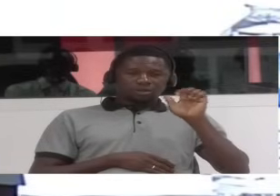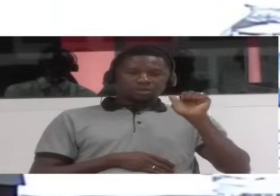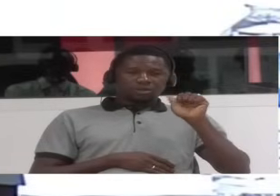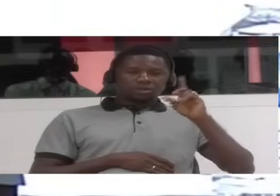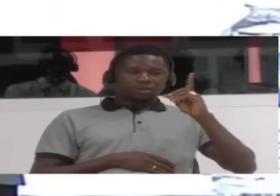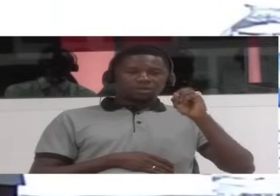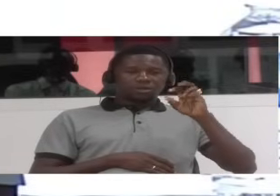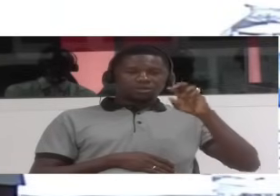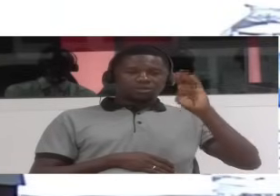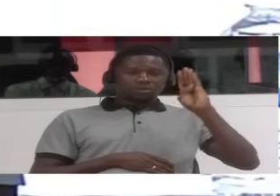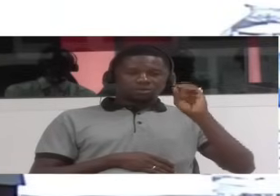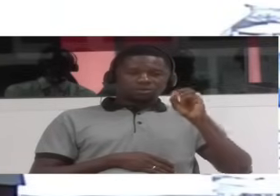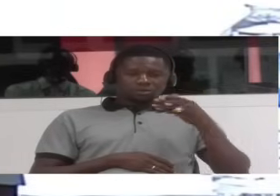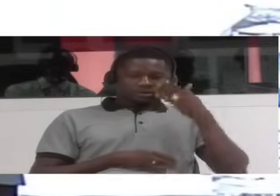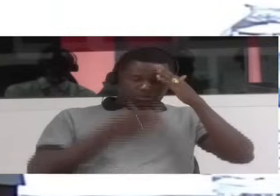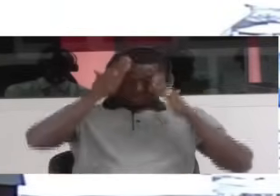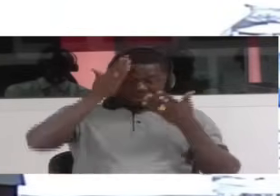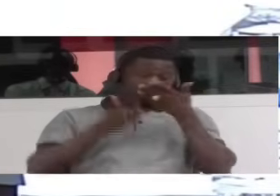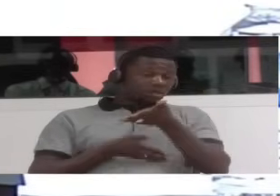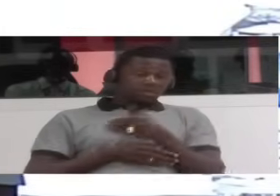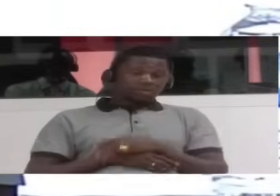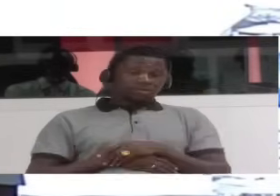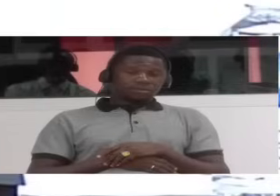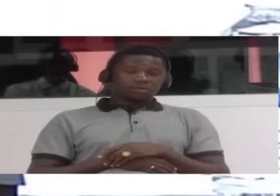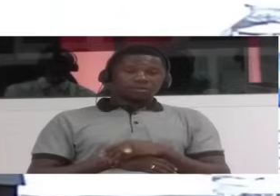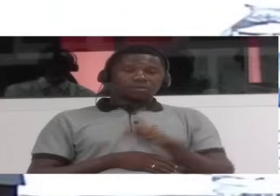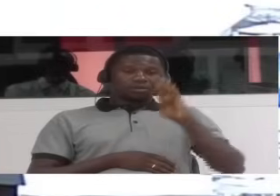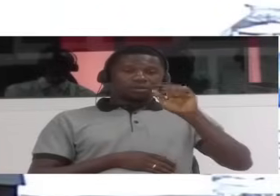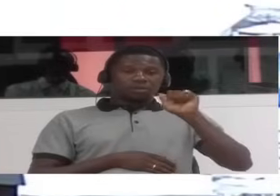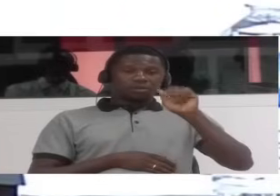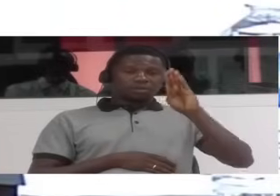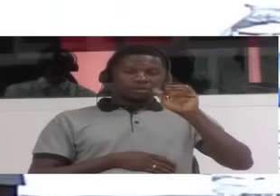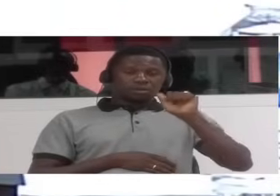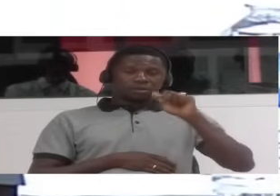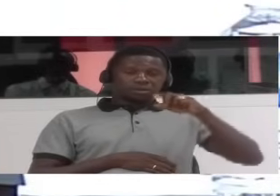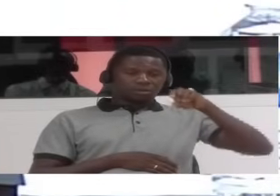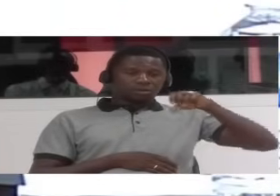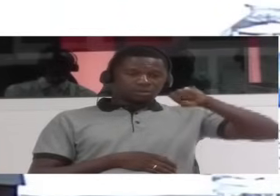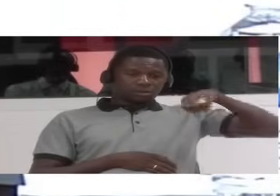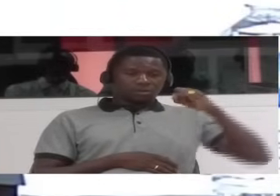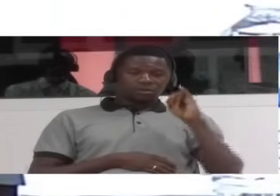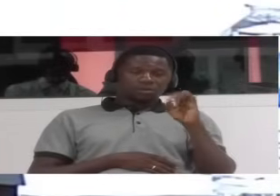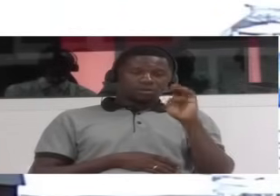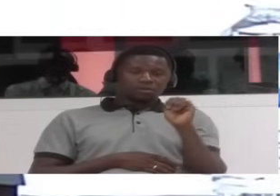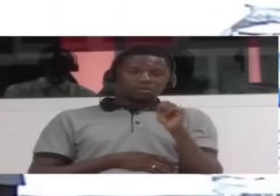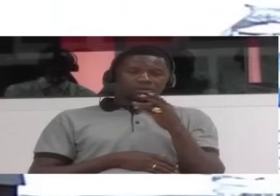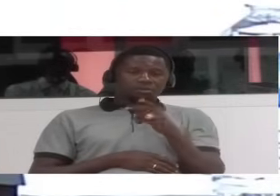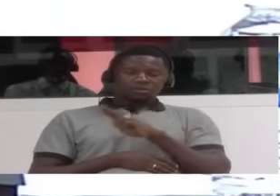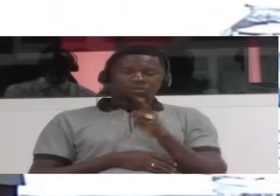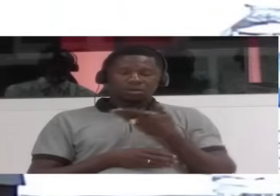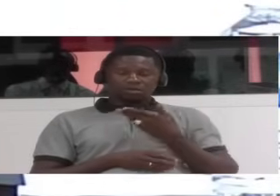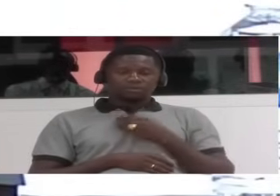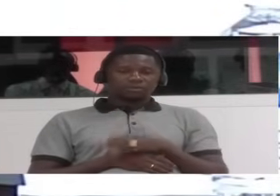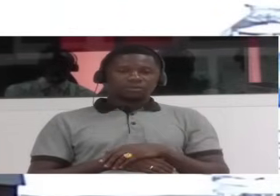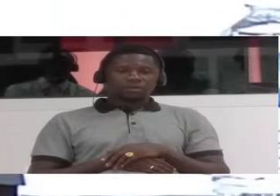Njai? Baba? No, we don't have Baba Njai among us. How about Solomon